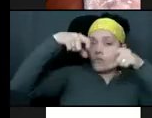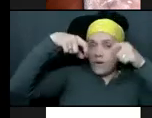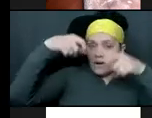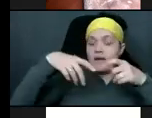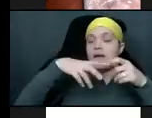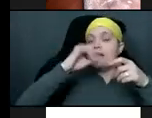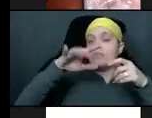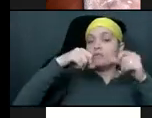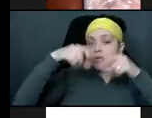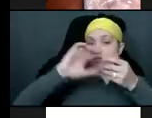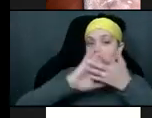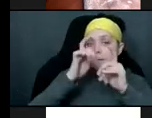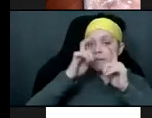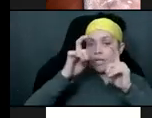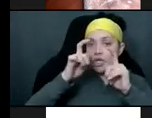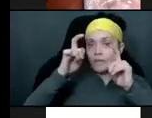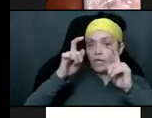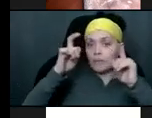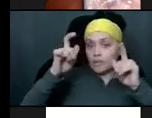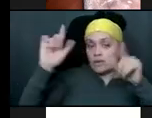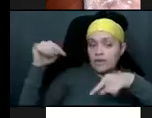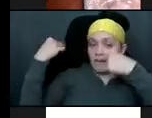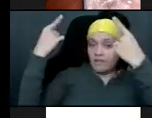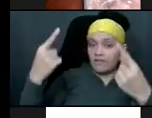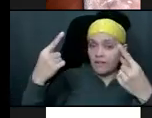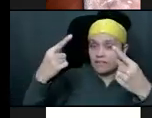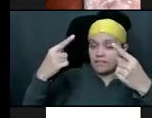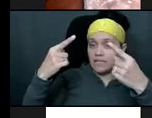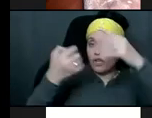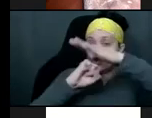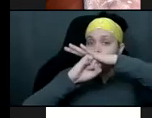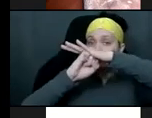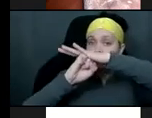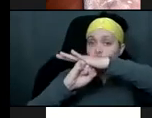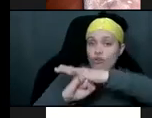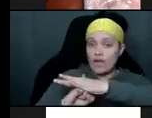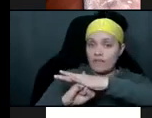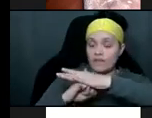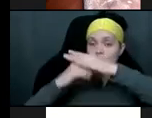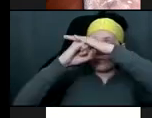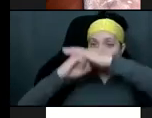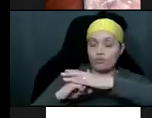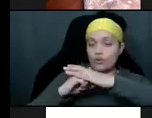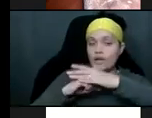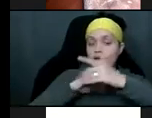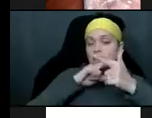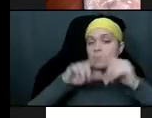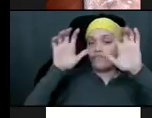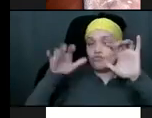the drops of water get bigger and bigger, and eventually gravity pulls them down and we get rain.